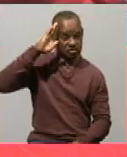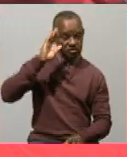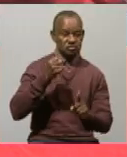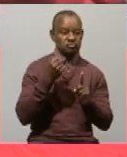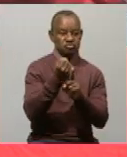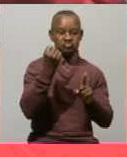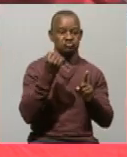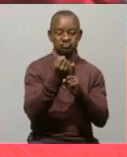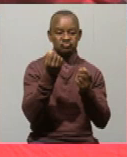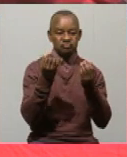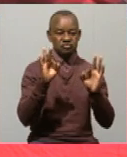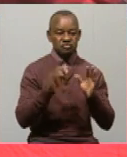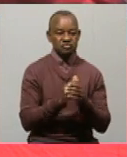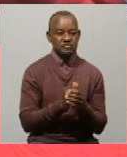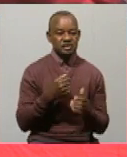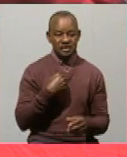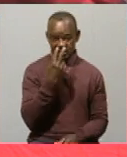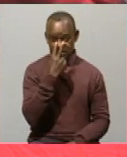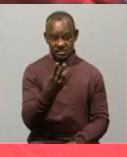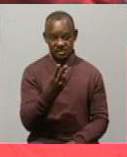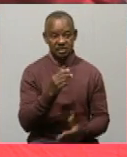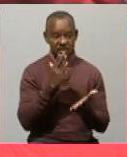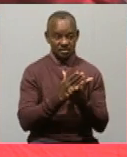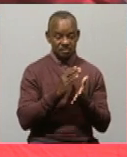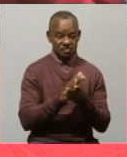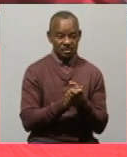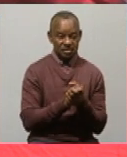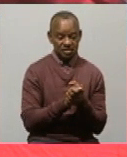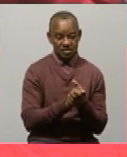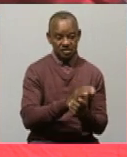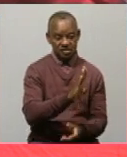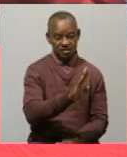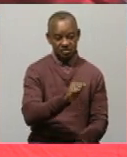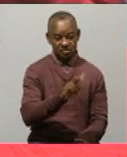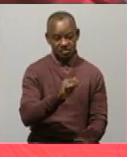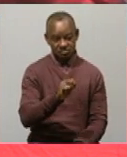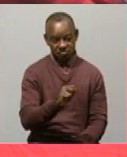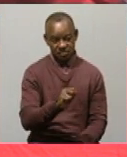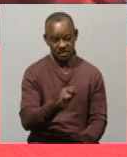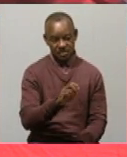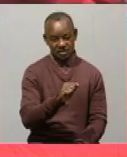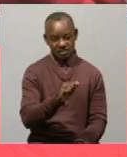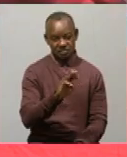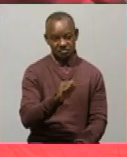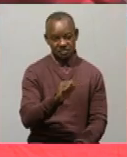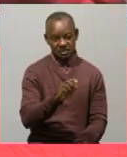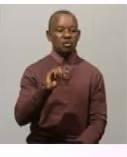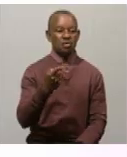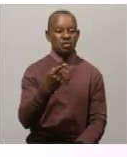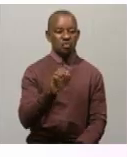terms a ghost of tribalism and functionalism, which undermines unity in the party.